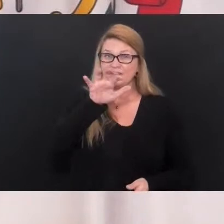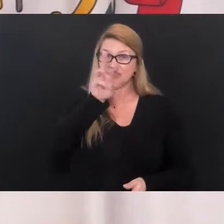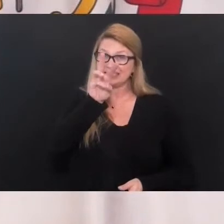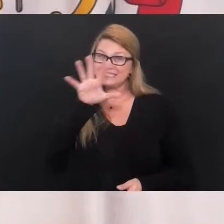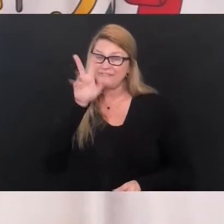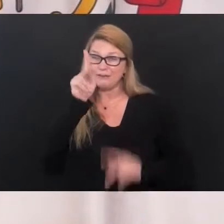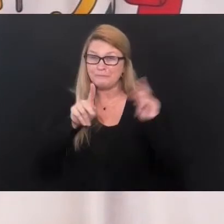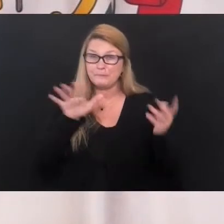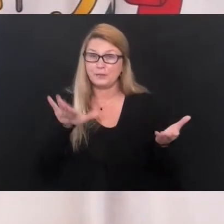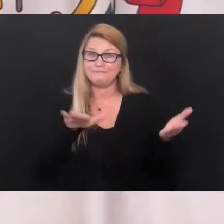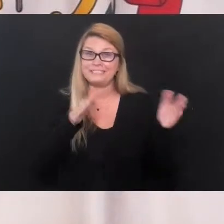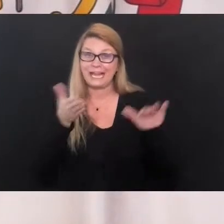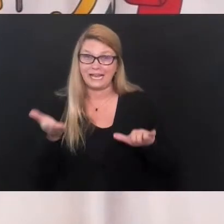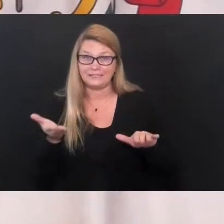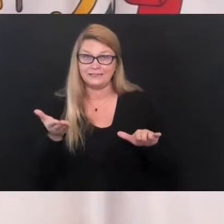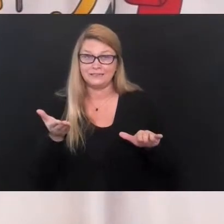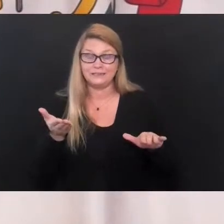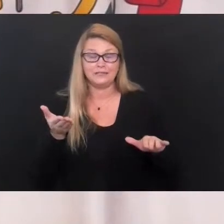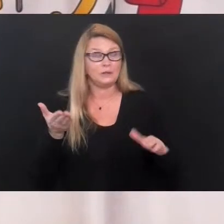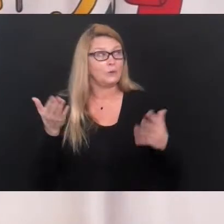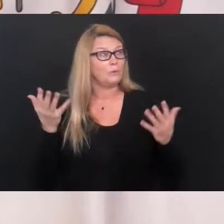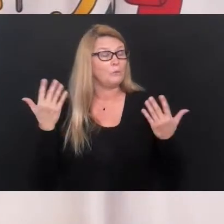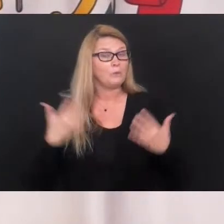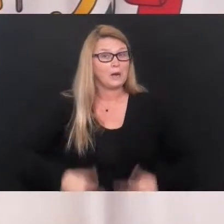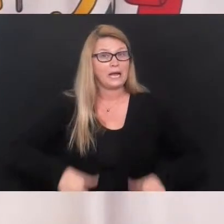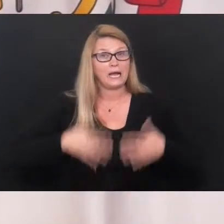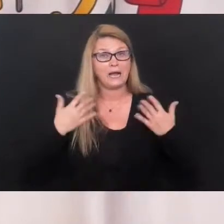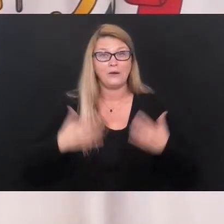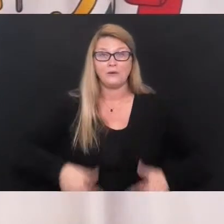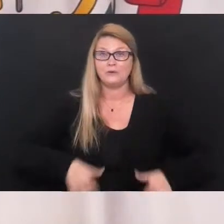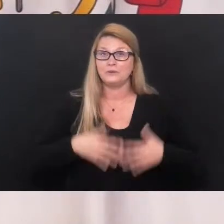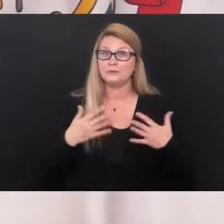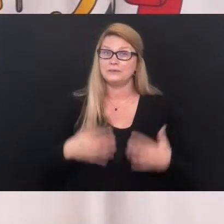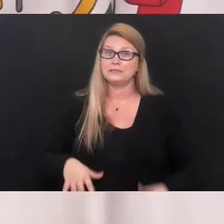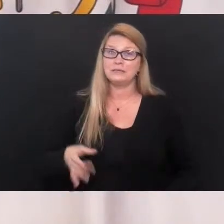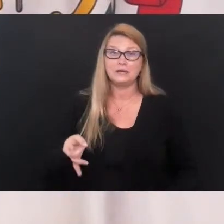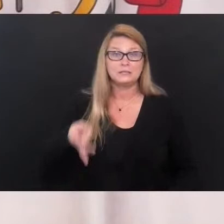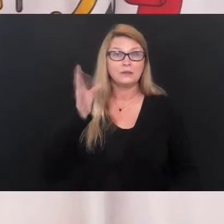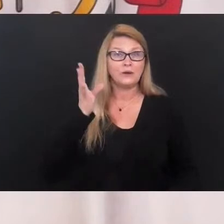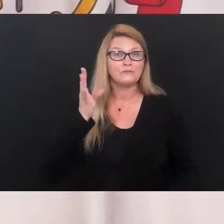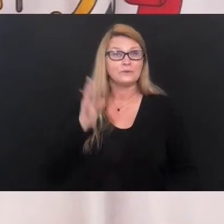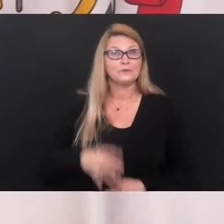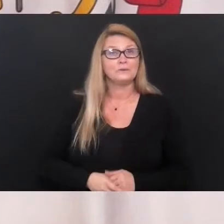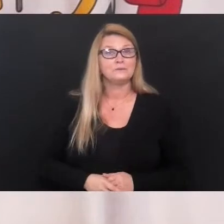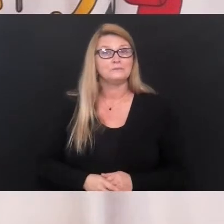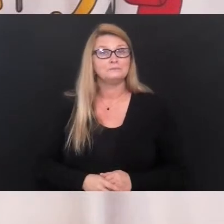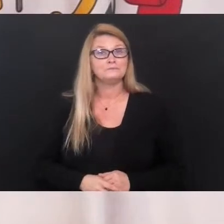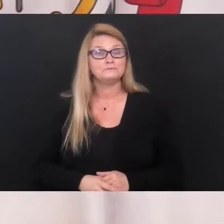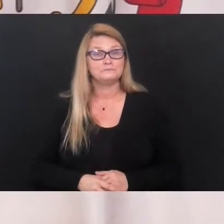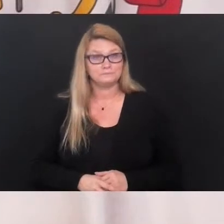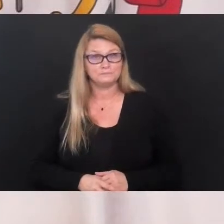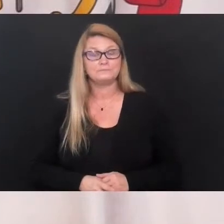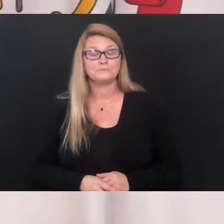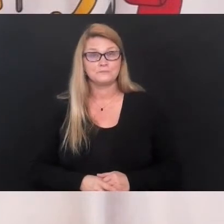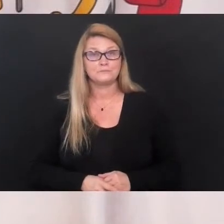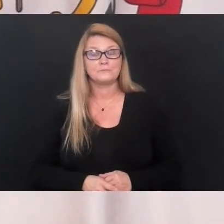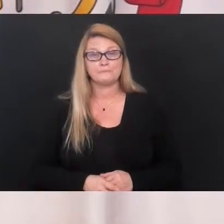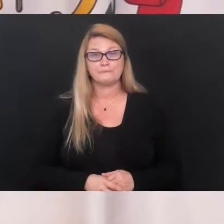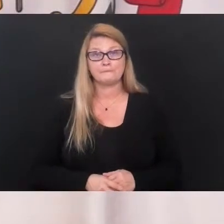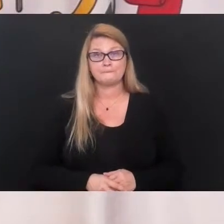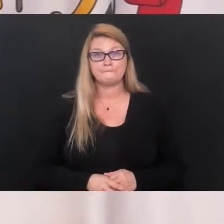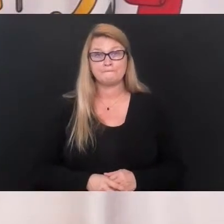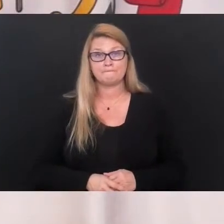2,565 deaths. It's amazing. It is absolutely terrible. And from that,